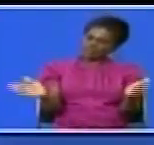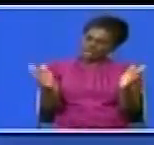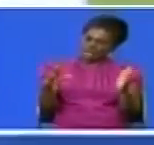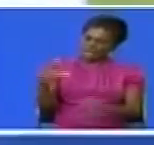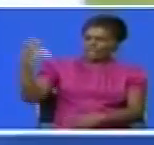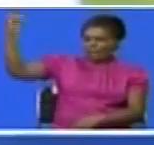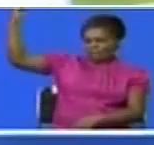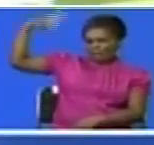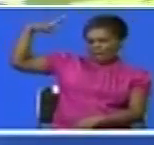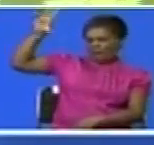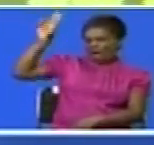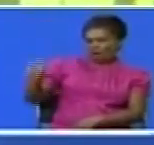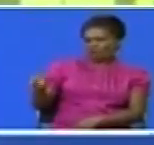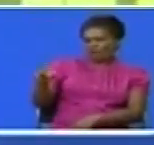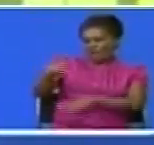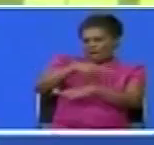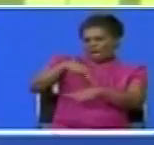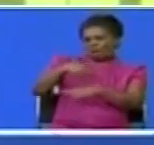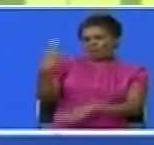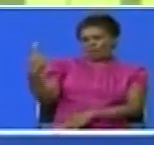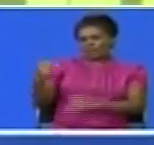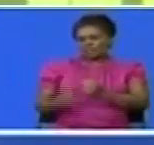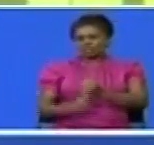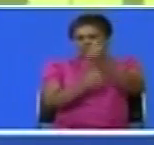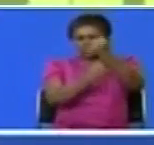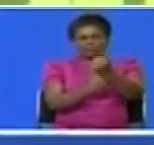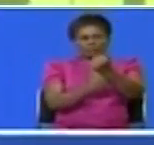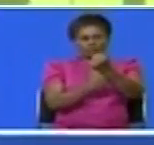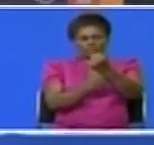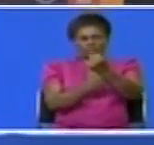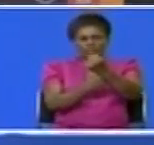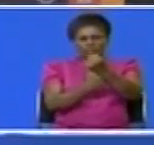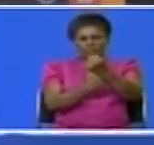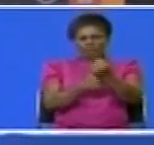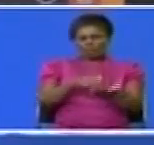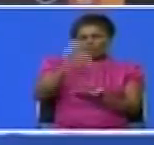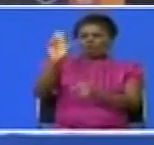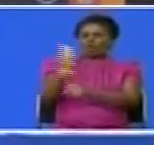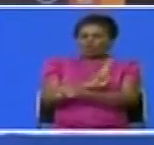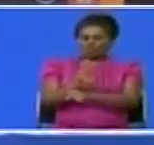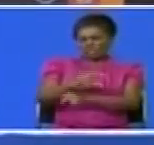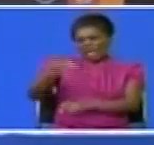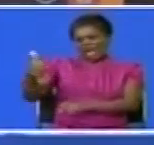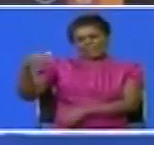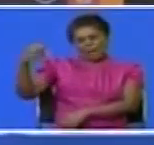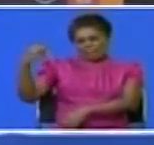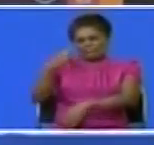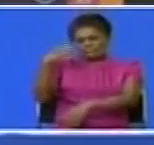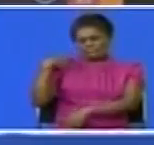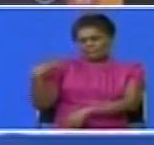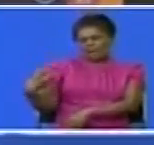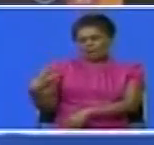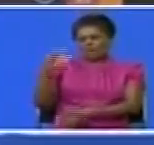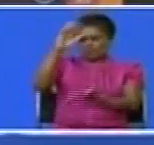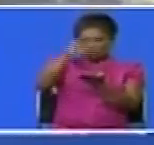off your lights for 1 hour in solidarity with a cause that hopes to see more use on solar energy to reduce